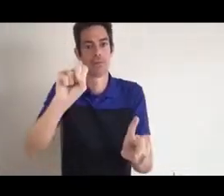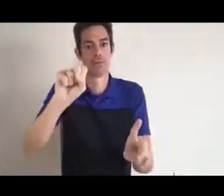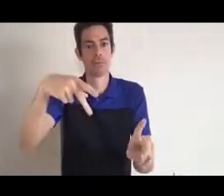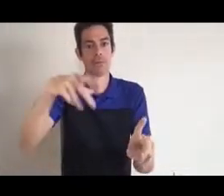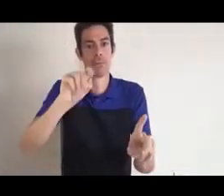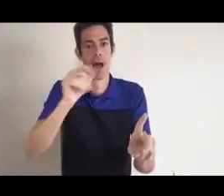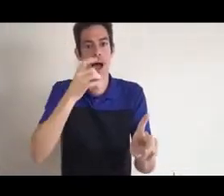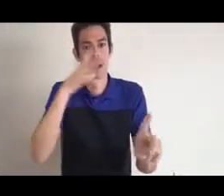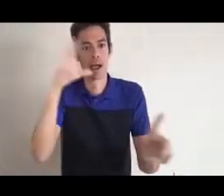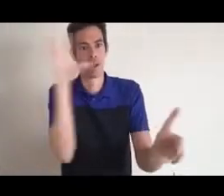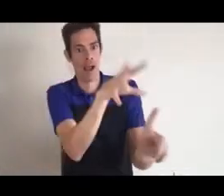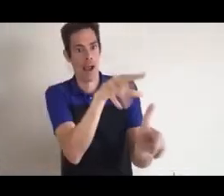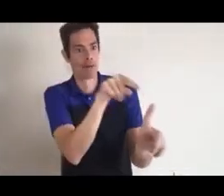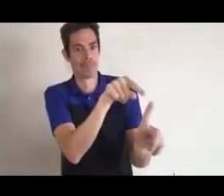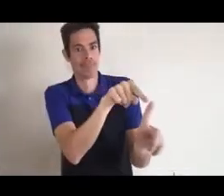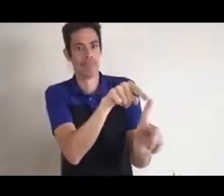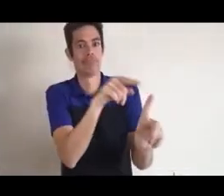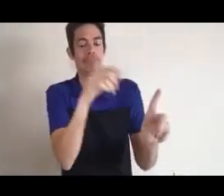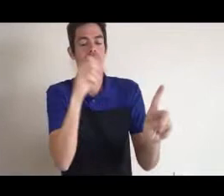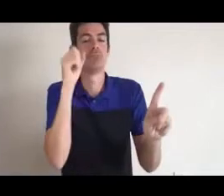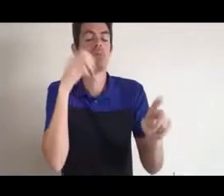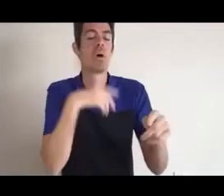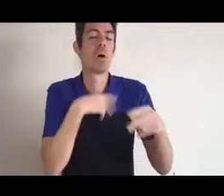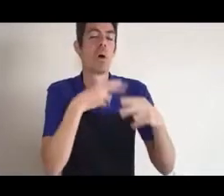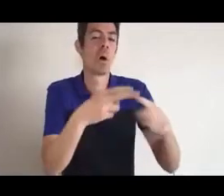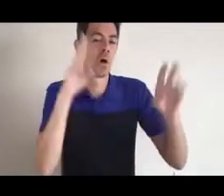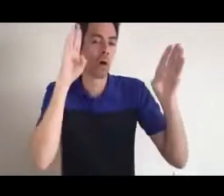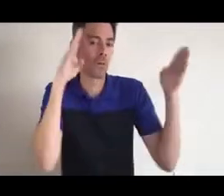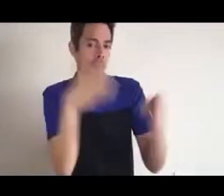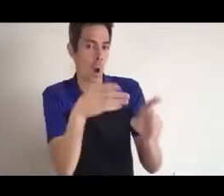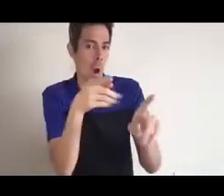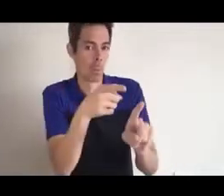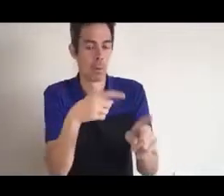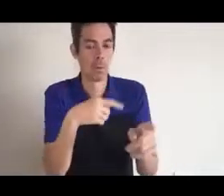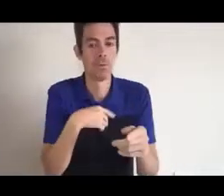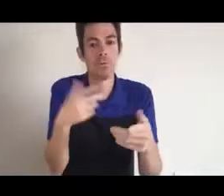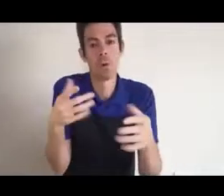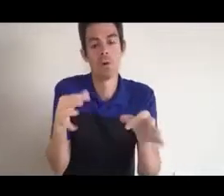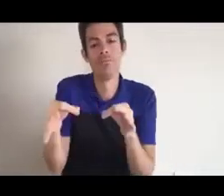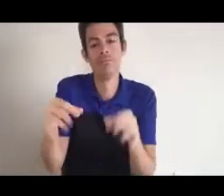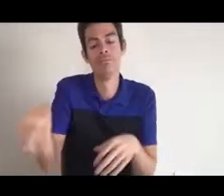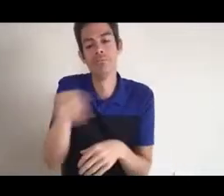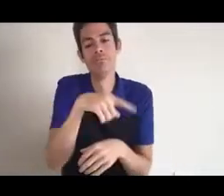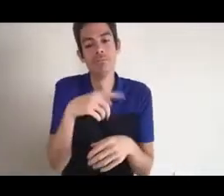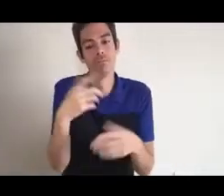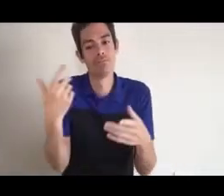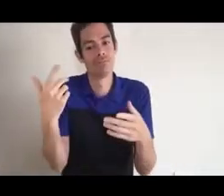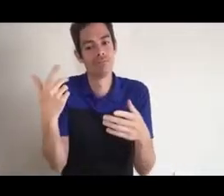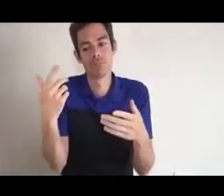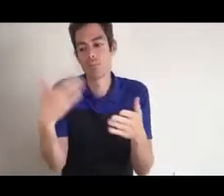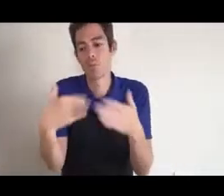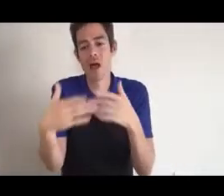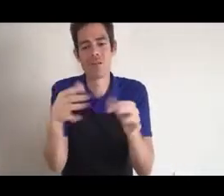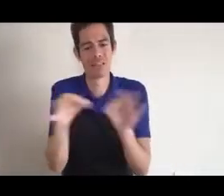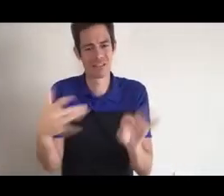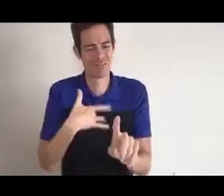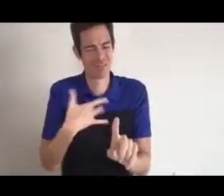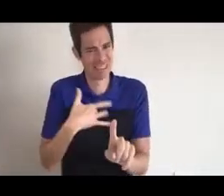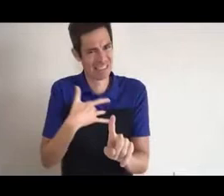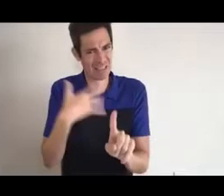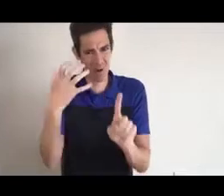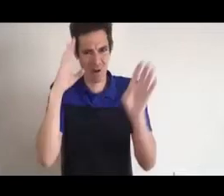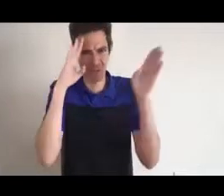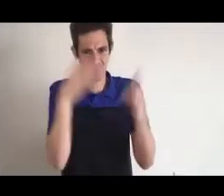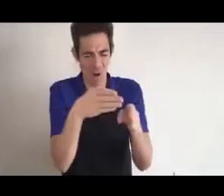you're introducing. This is what you're putting a spotlight on. And so I call this the focal point. So this is